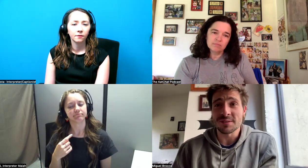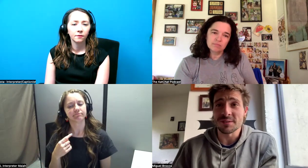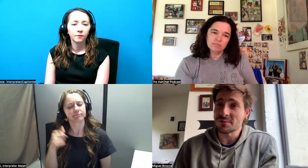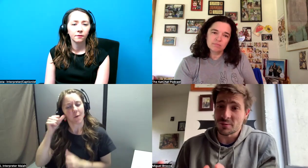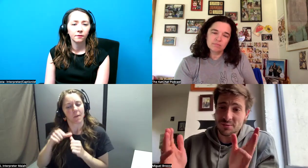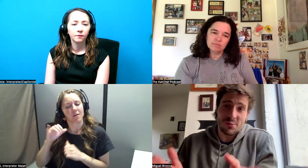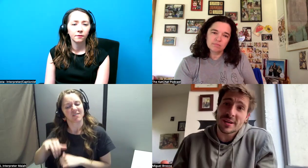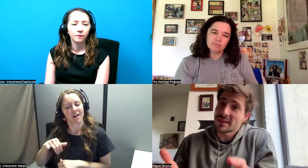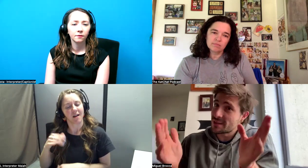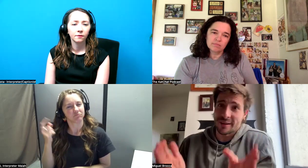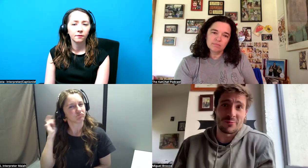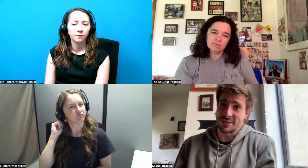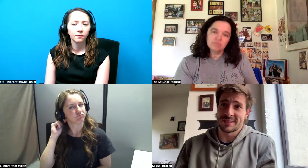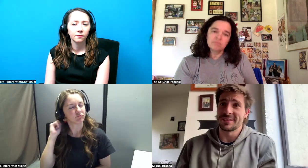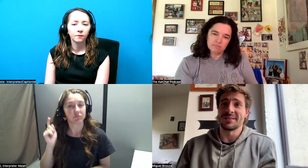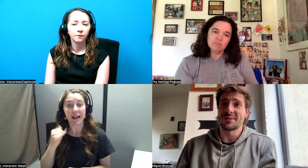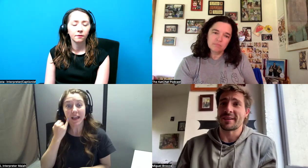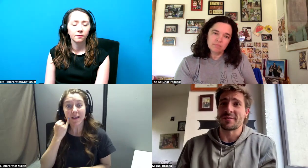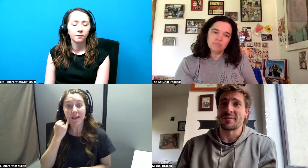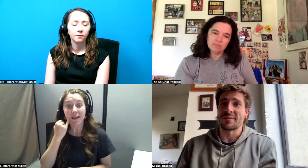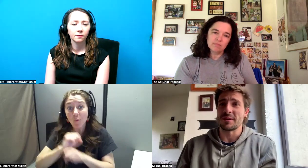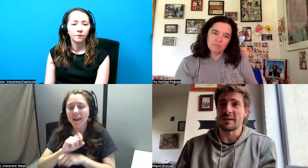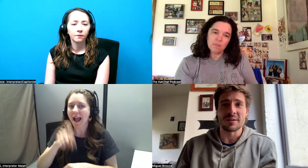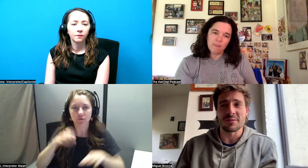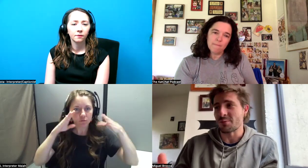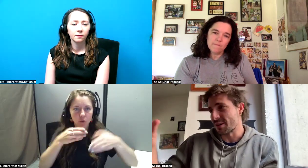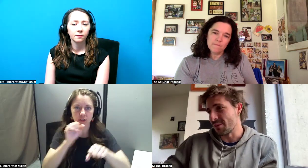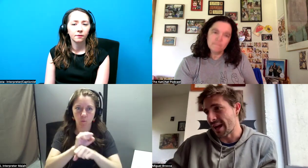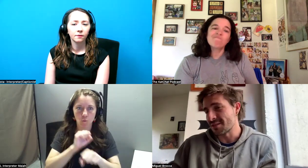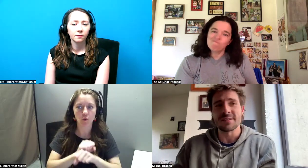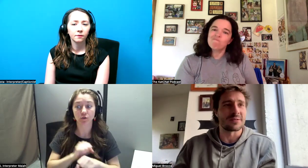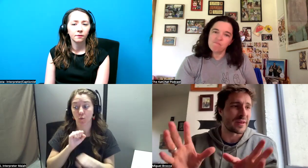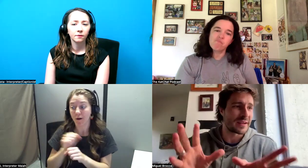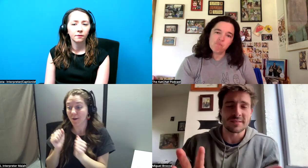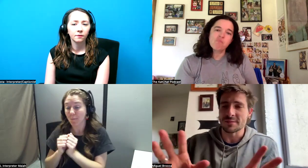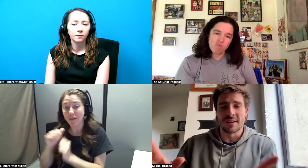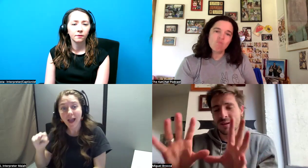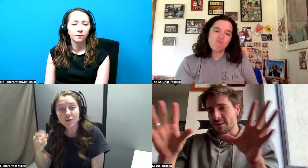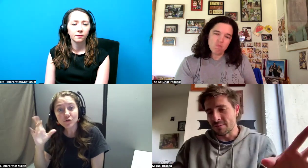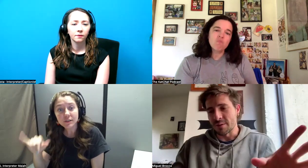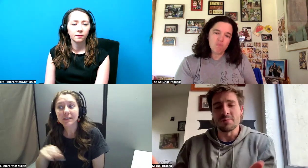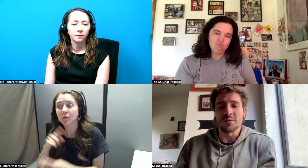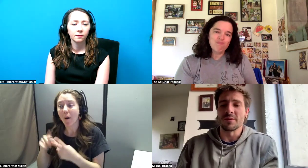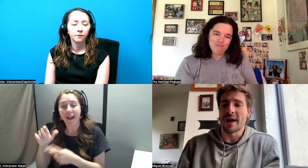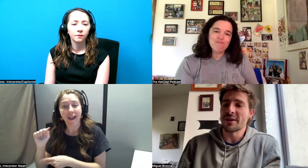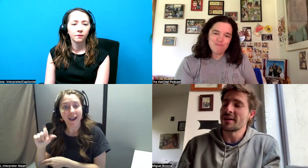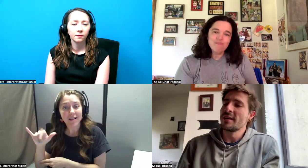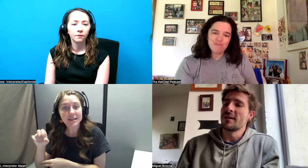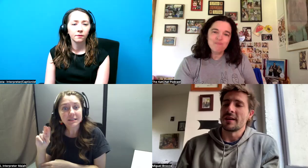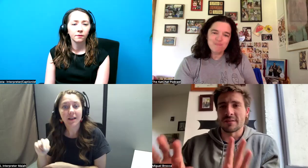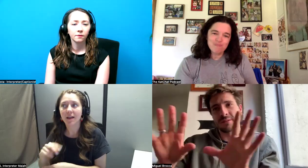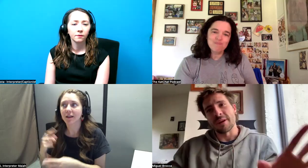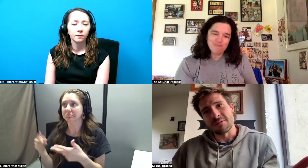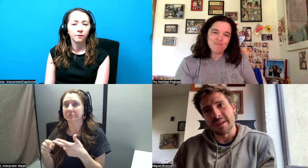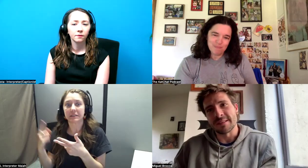it. Once you're working, then you got to work. You cannot be even if you're working with Ashley or with Allison or someone whom you admire,